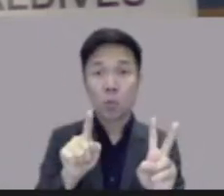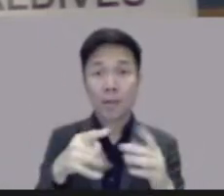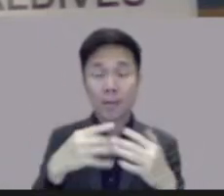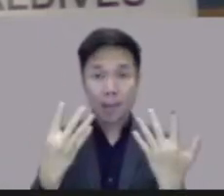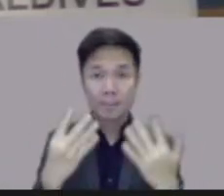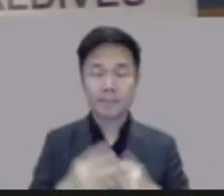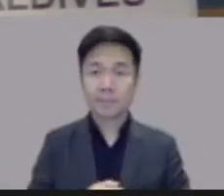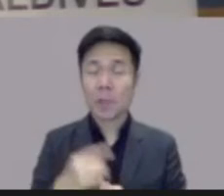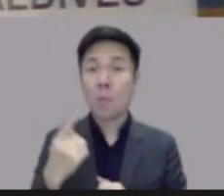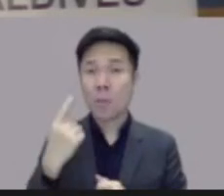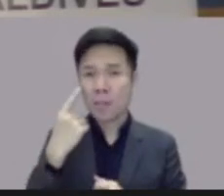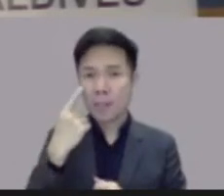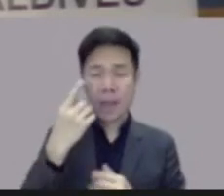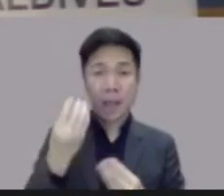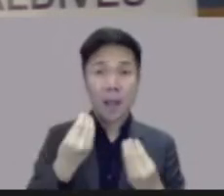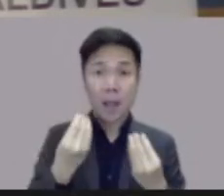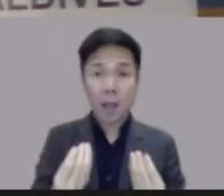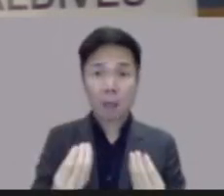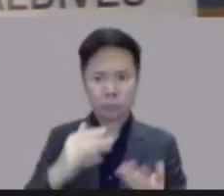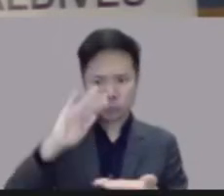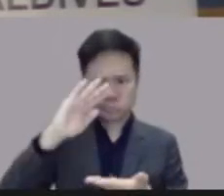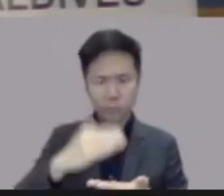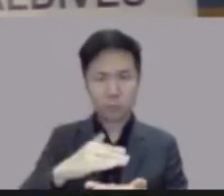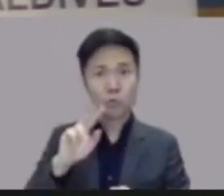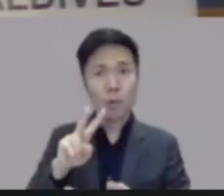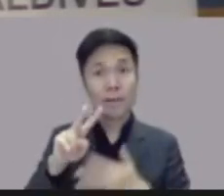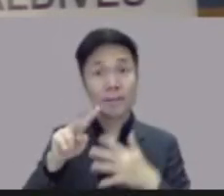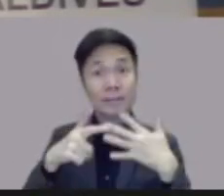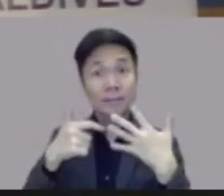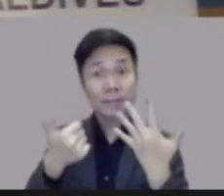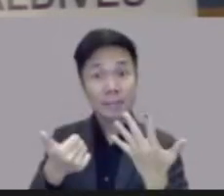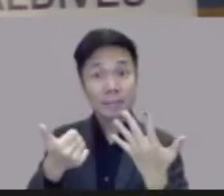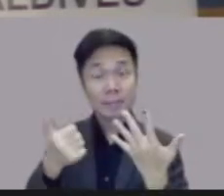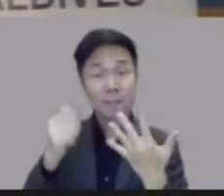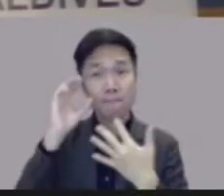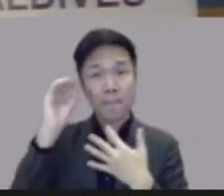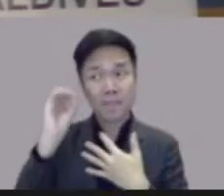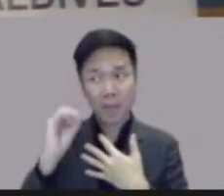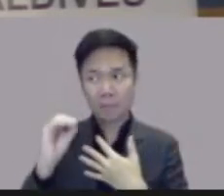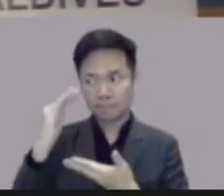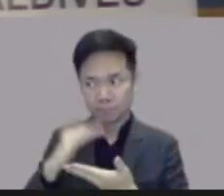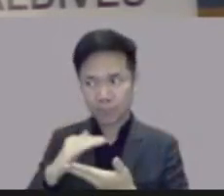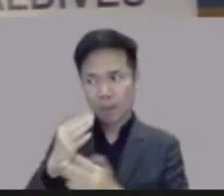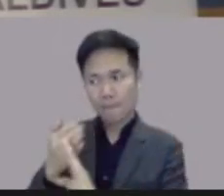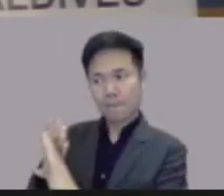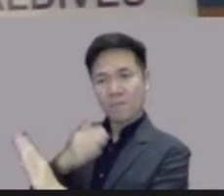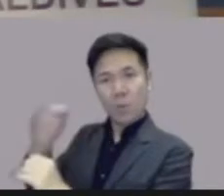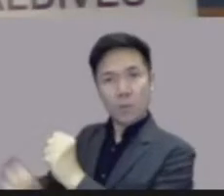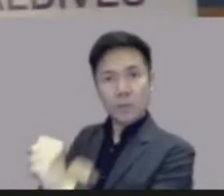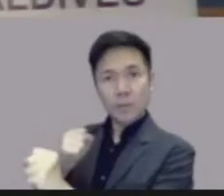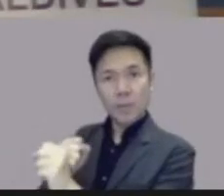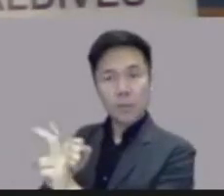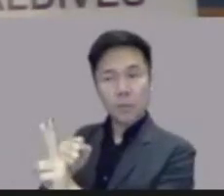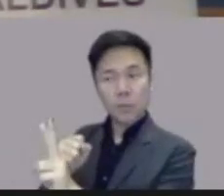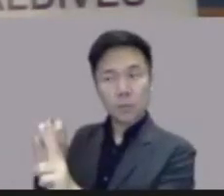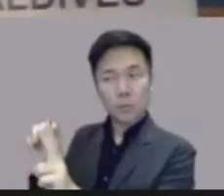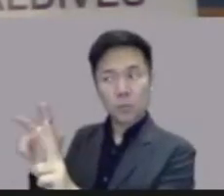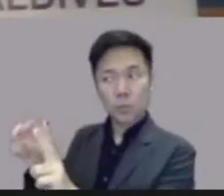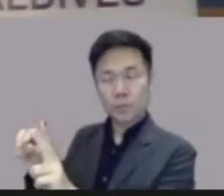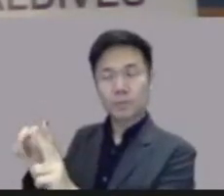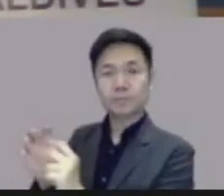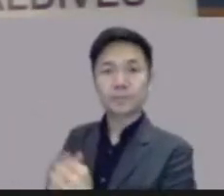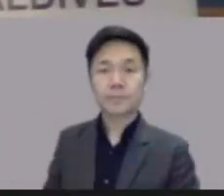ambitious plans to reduce 26 percent of our emission by 2030 contingent on adequate support which will be achieved through